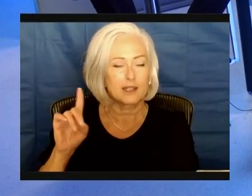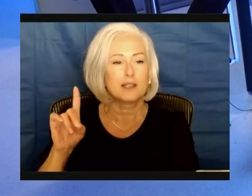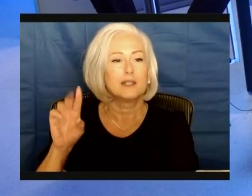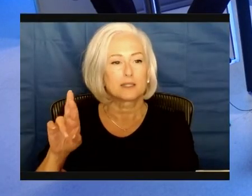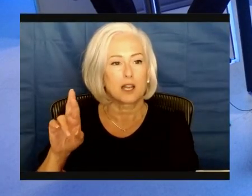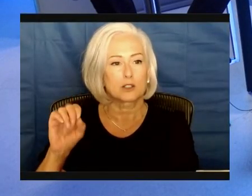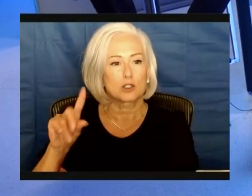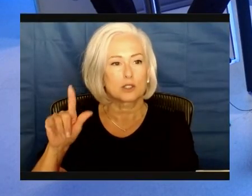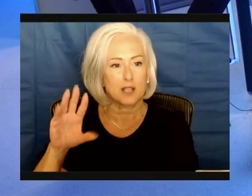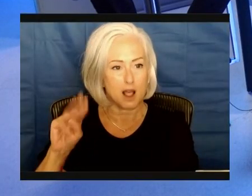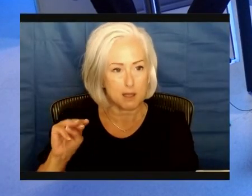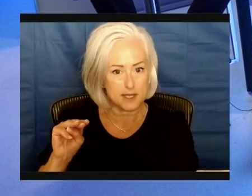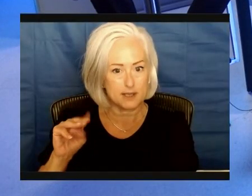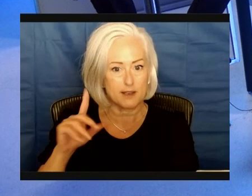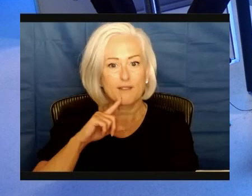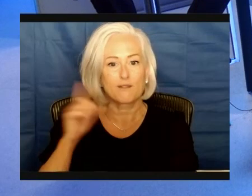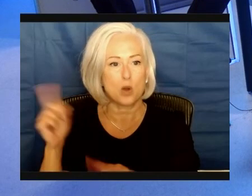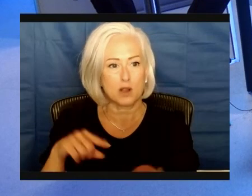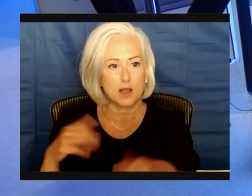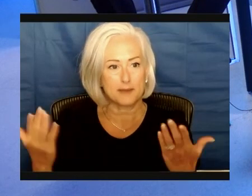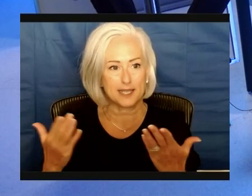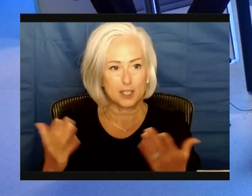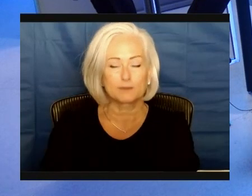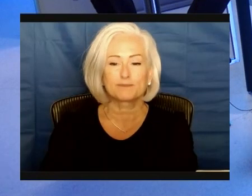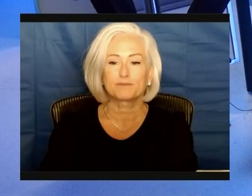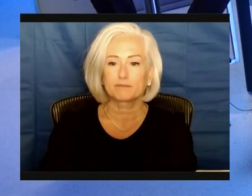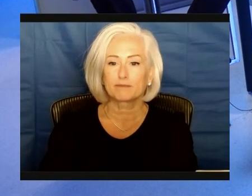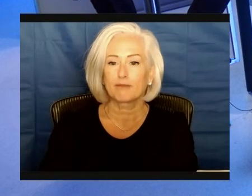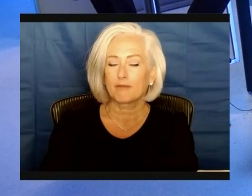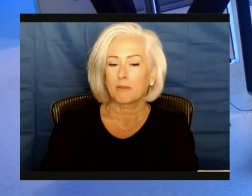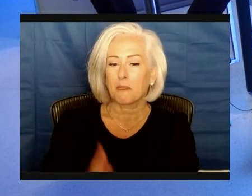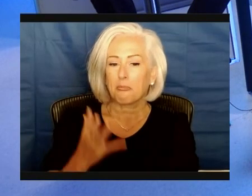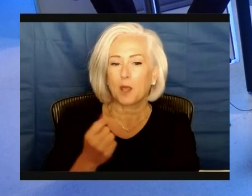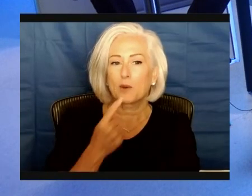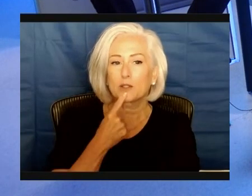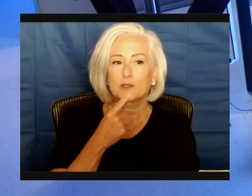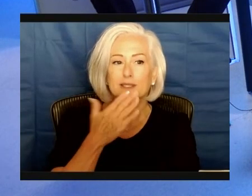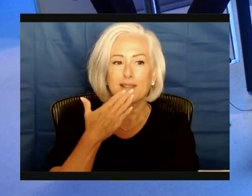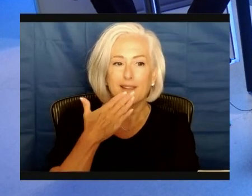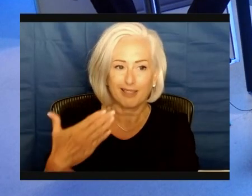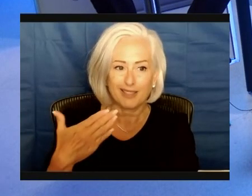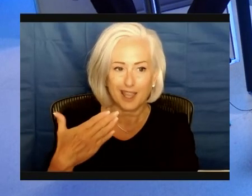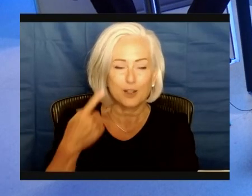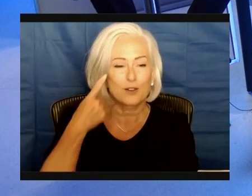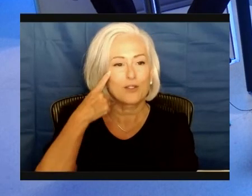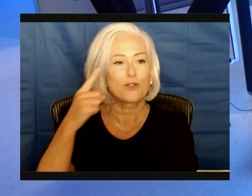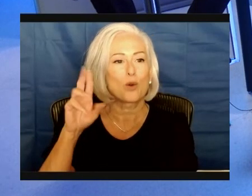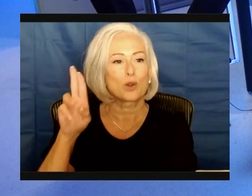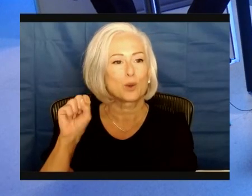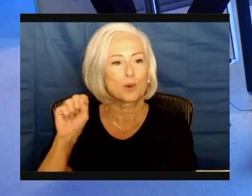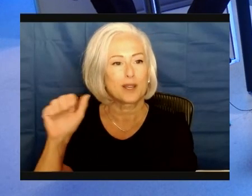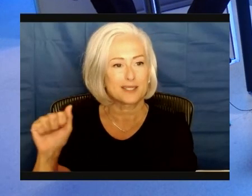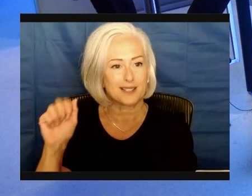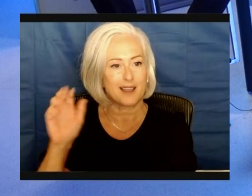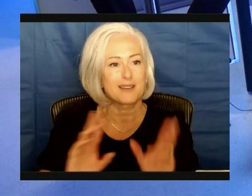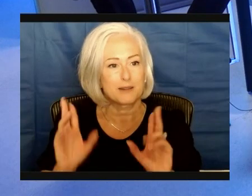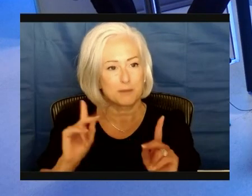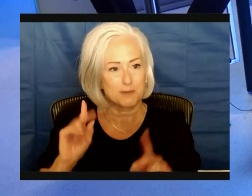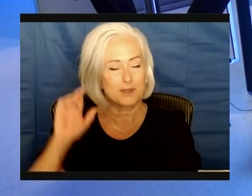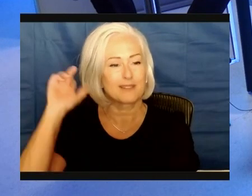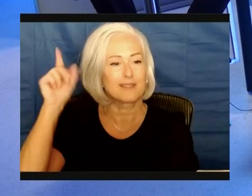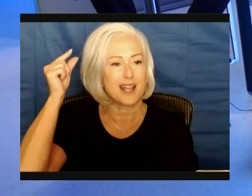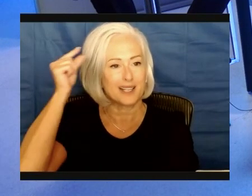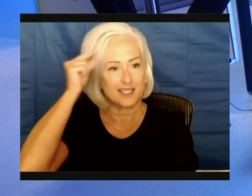for being here. I would like to say thank you for USA people and government